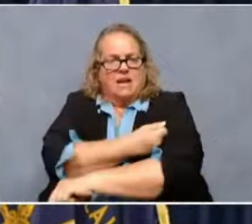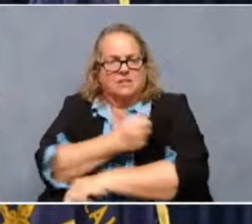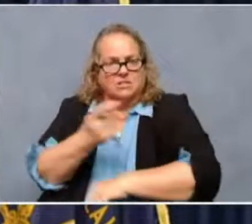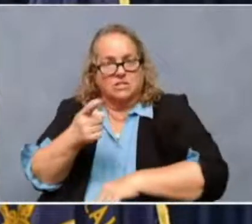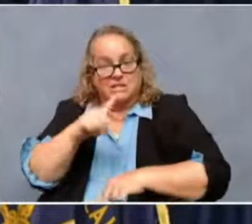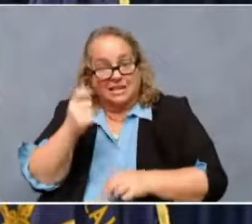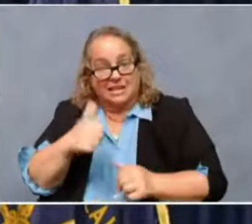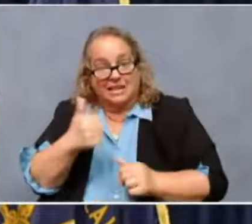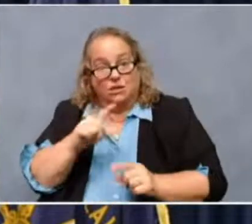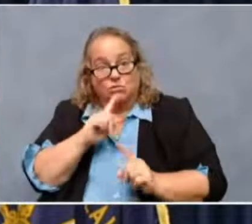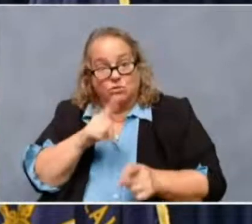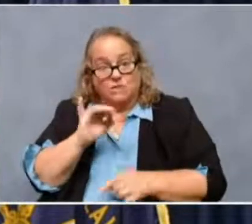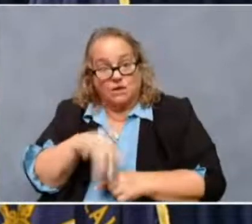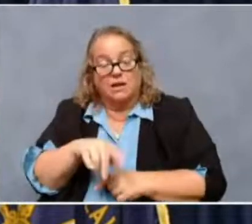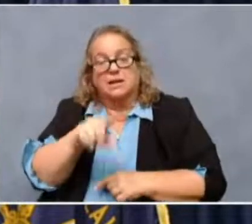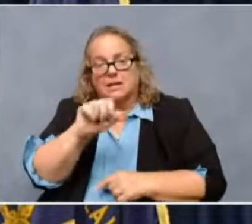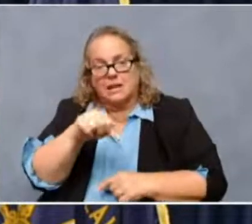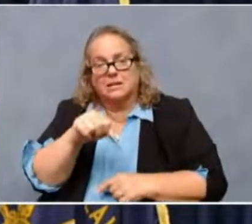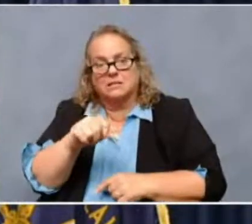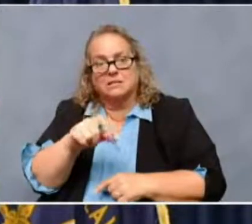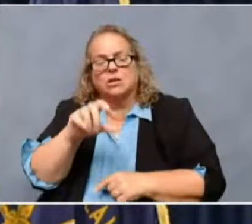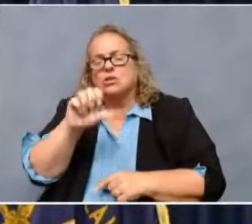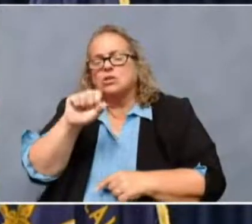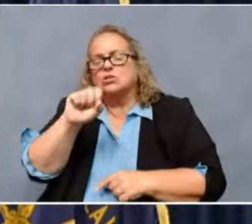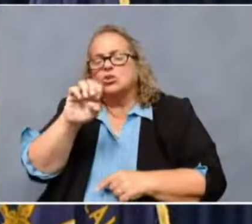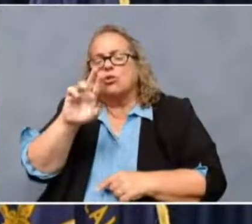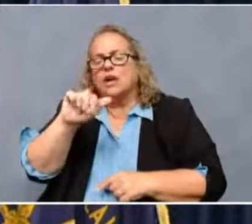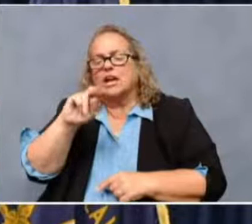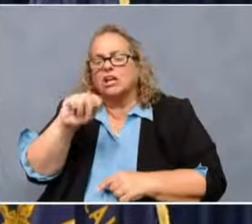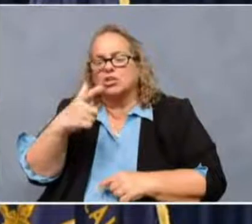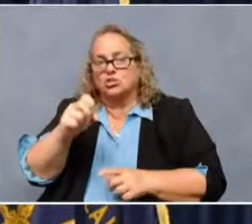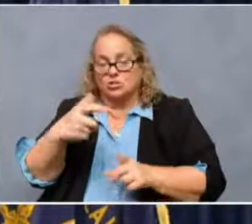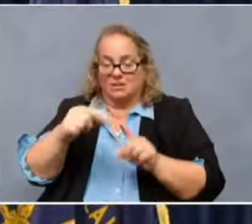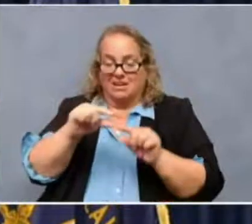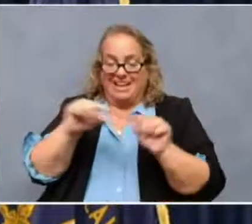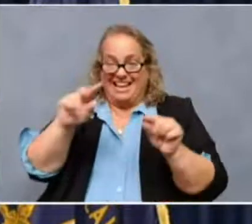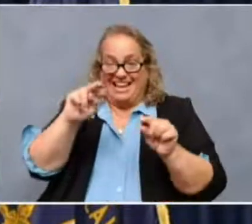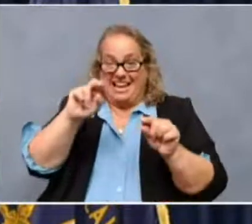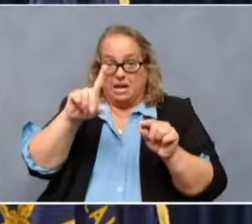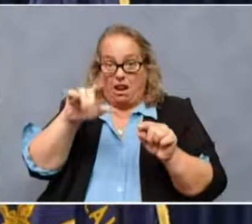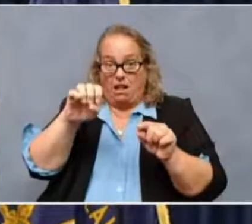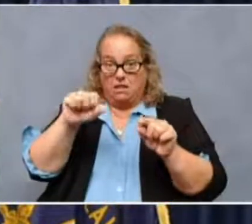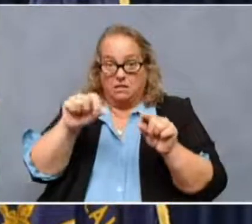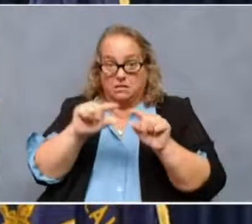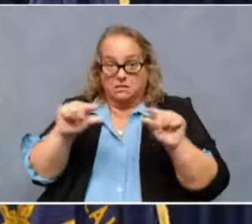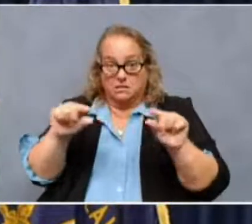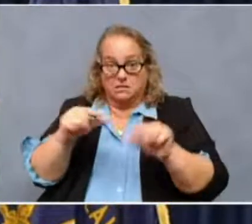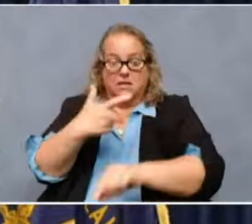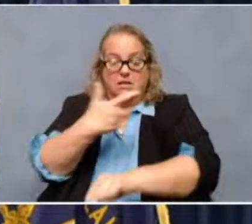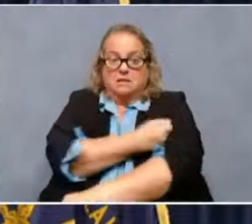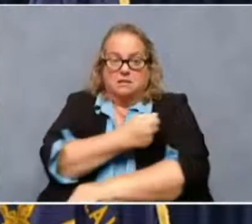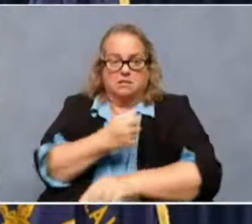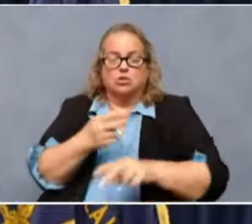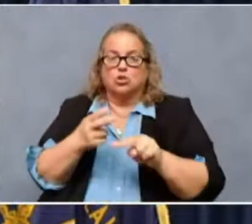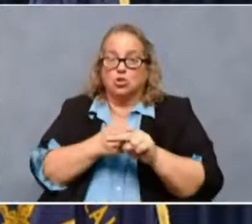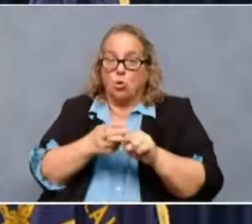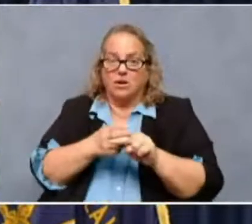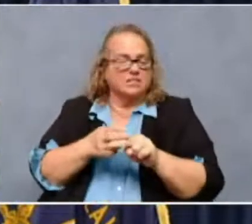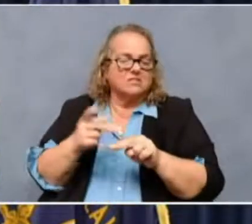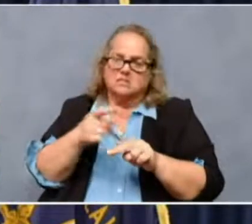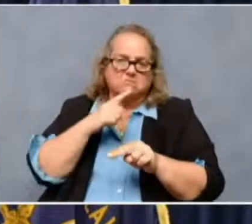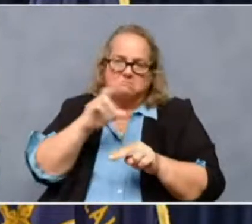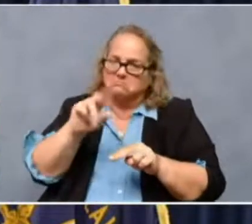They talked about the syringe issue on the most recent White House call. They said that there is no shortage in the United States. There may be